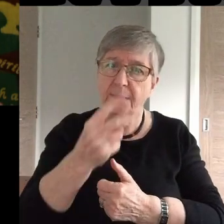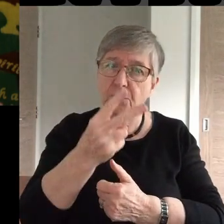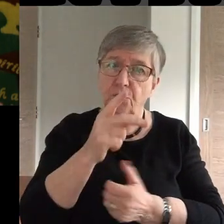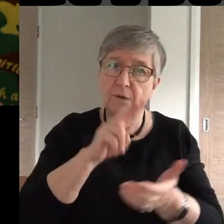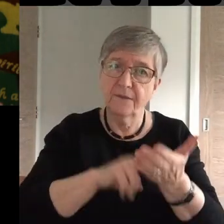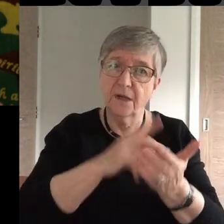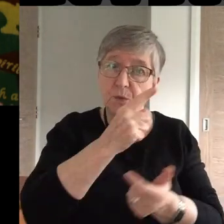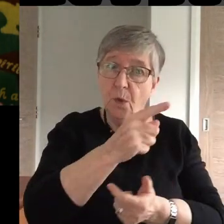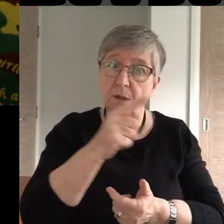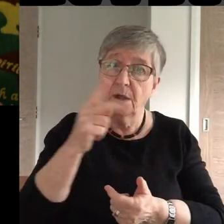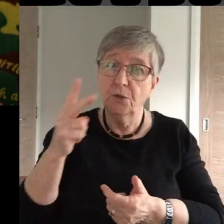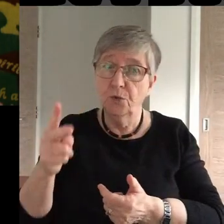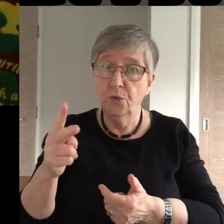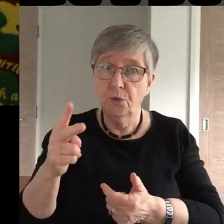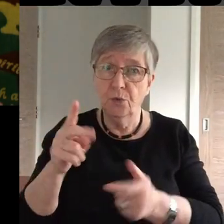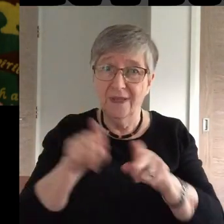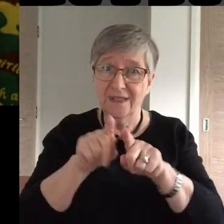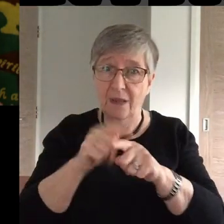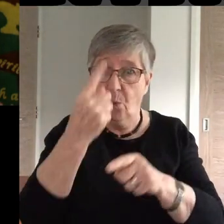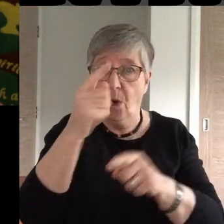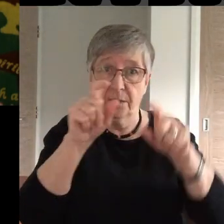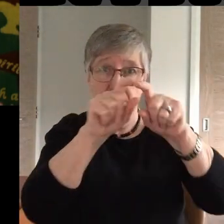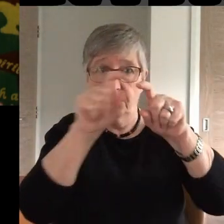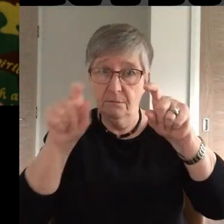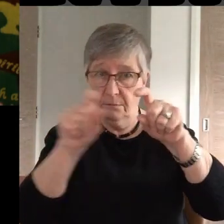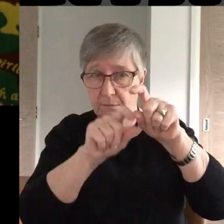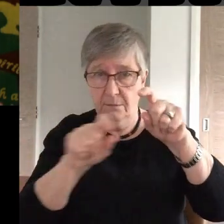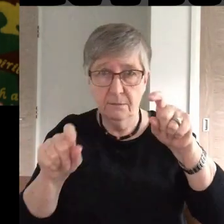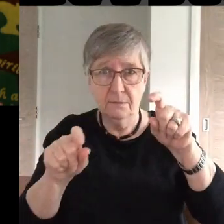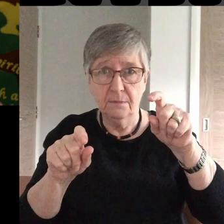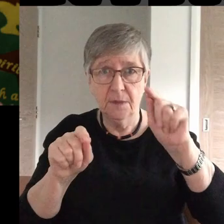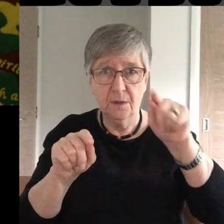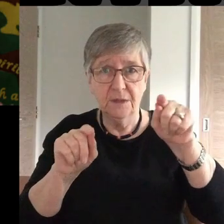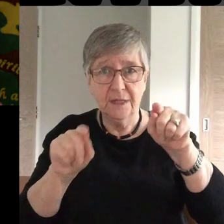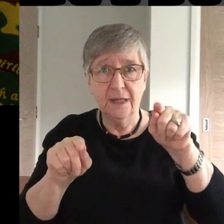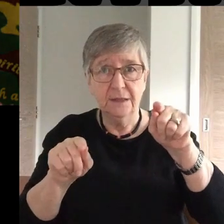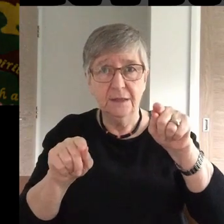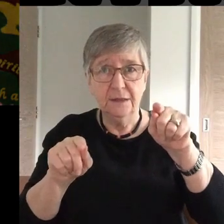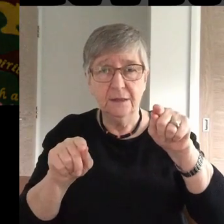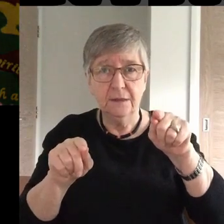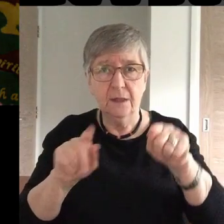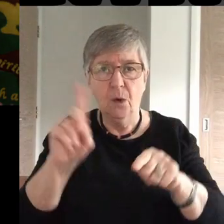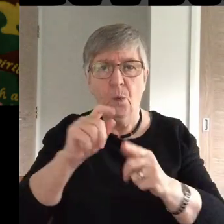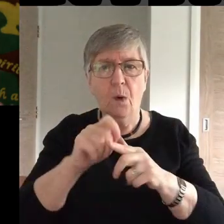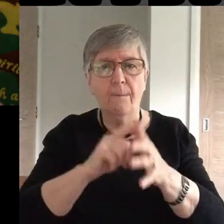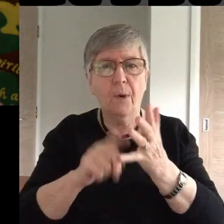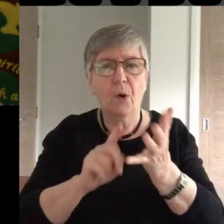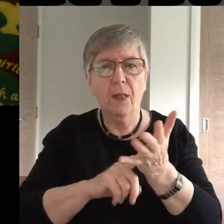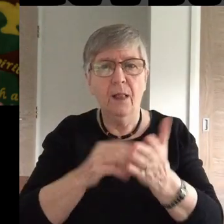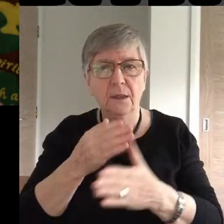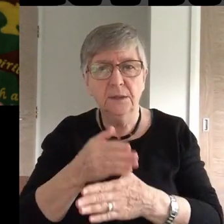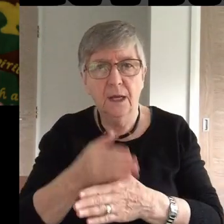chapter 2, verses 1 and 2 are actually one sentence in the original scriptures. And what Paul does